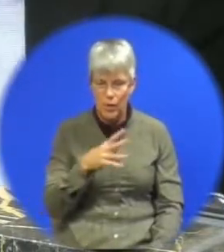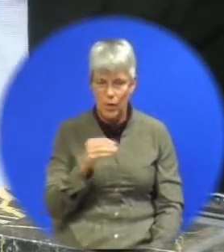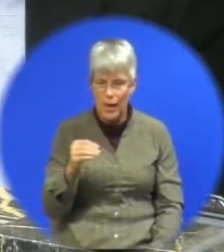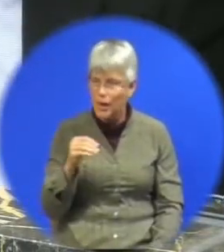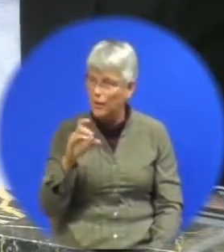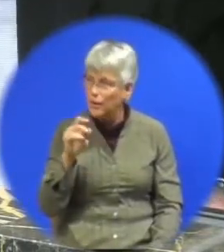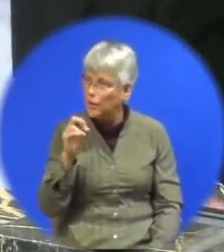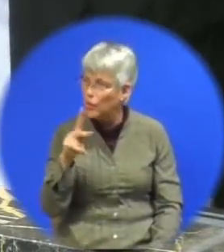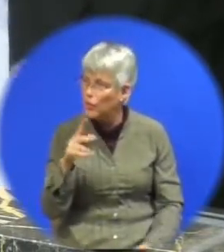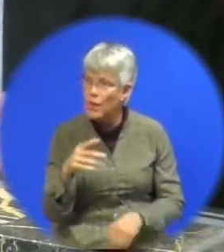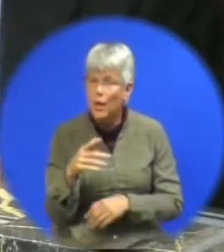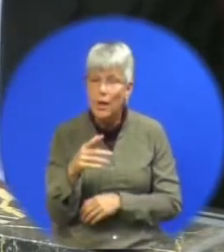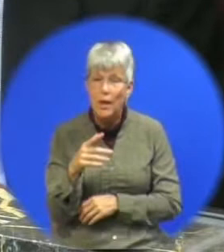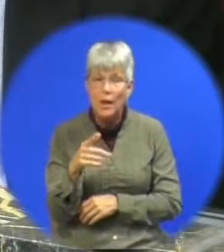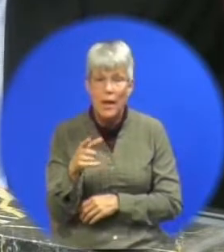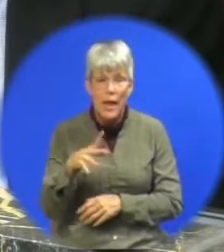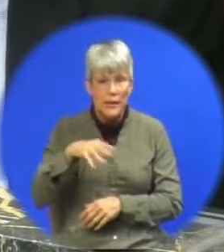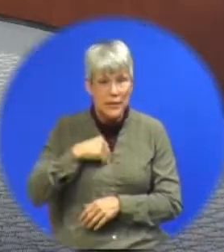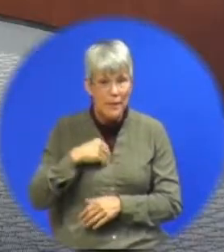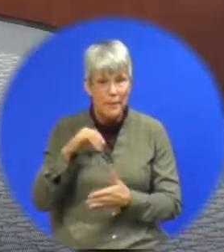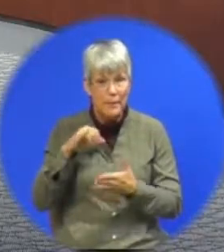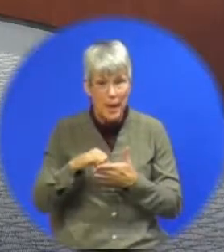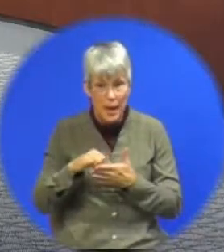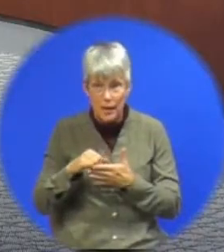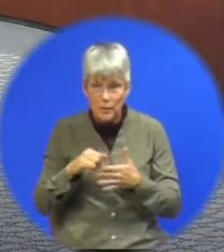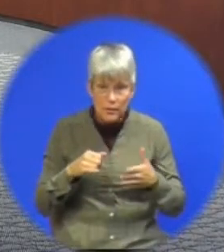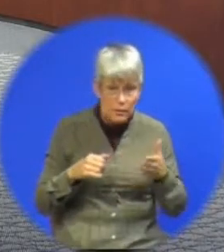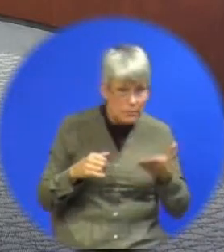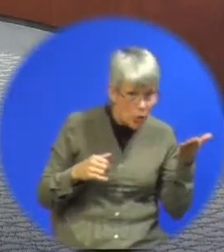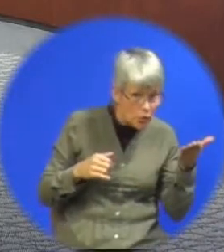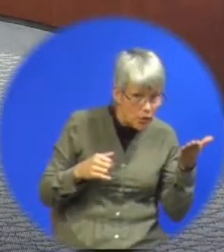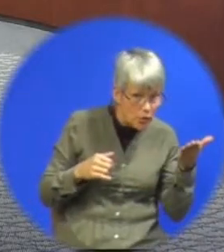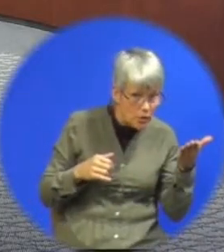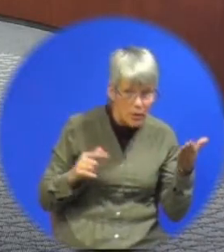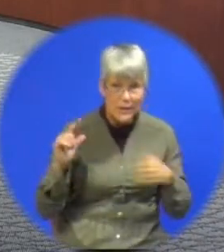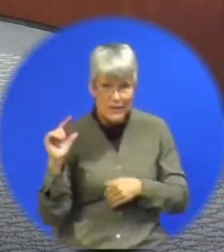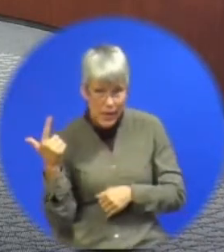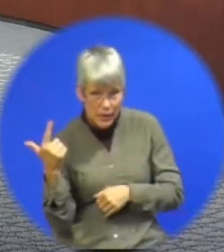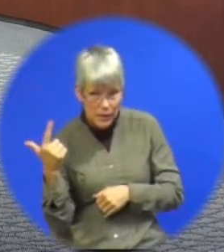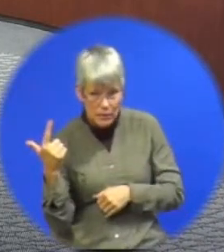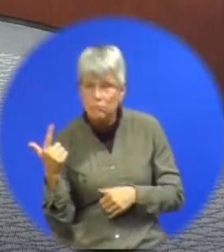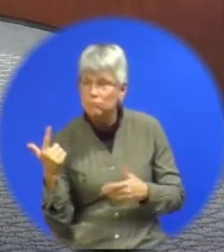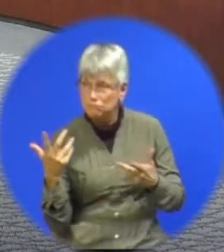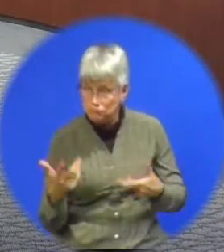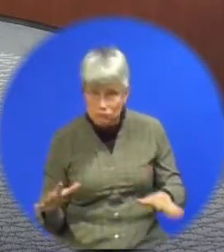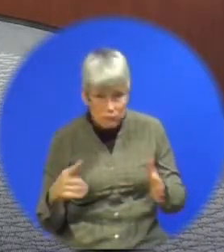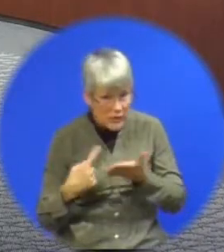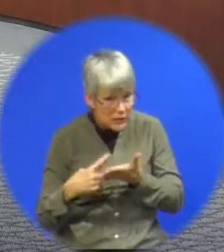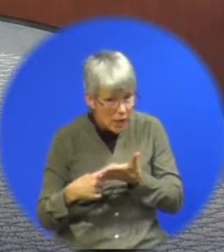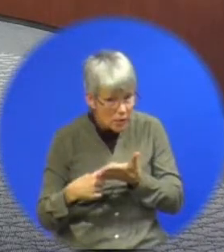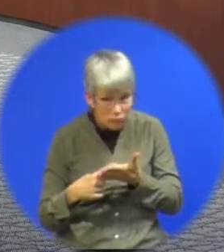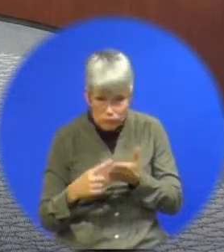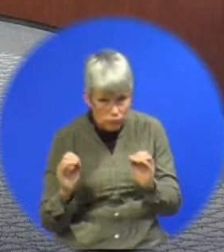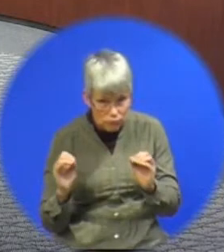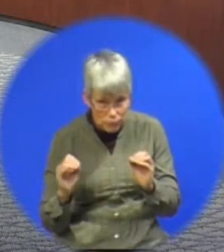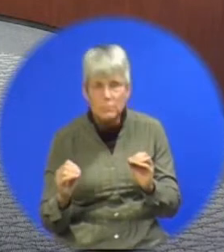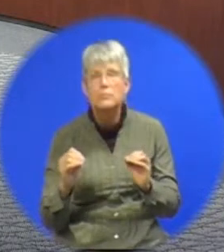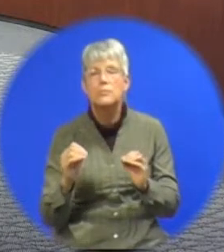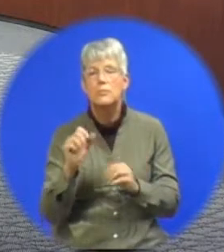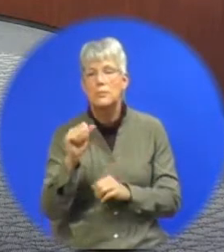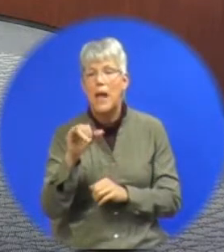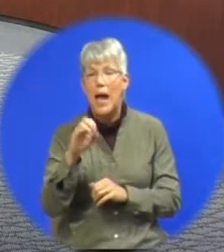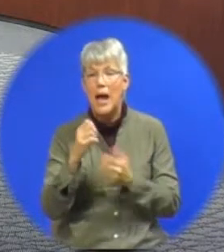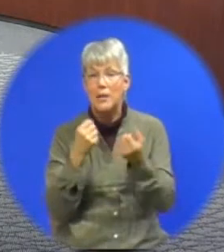I have a motion to accept this resolution? So moved. Do I have a second? Second. Any discussion? All in favor say aye.